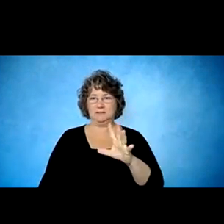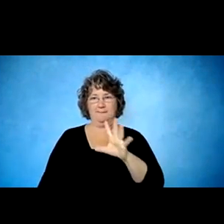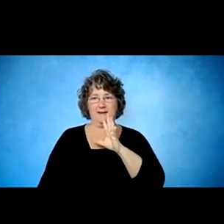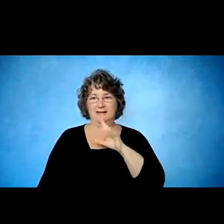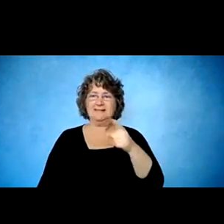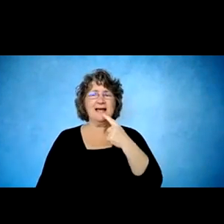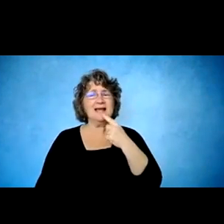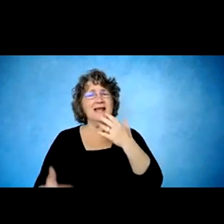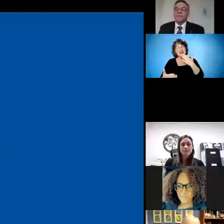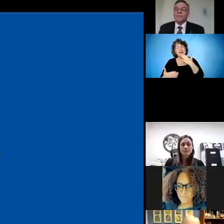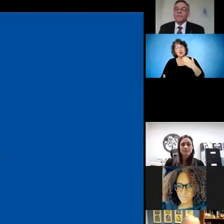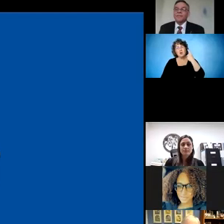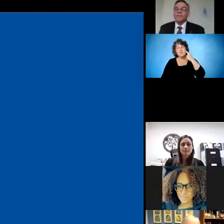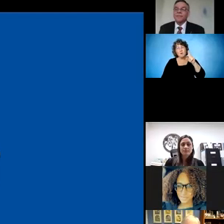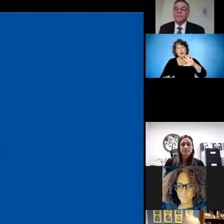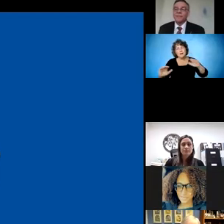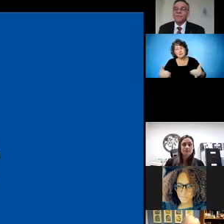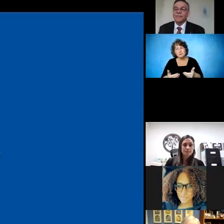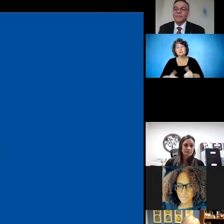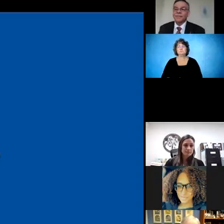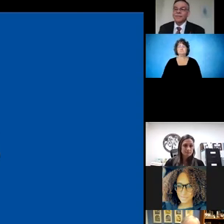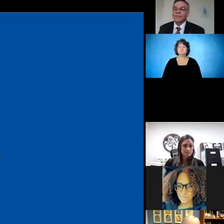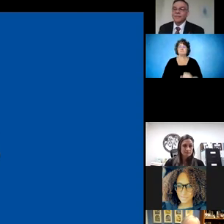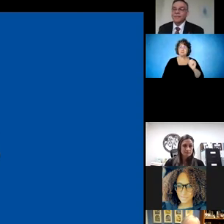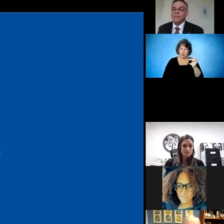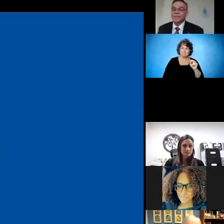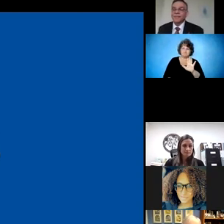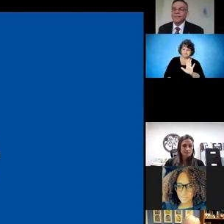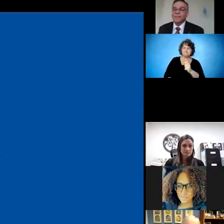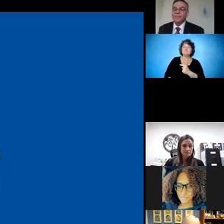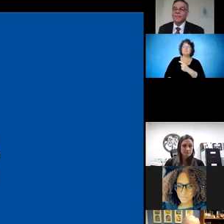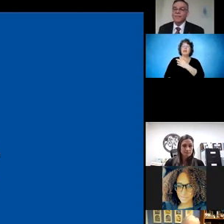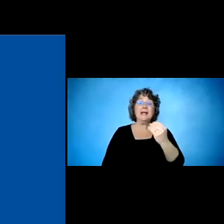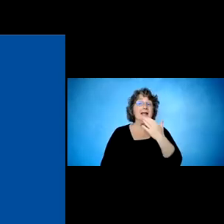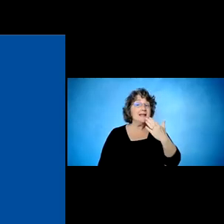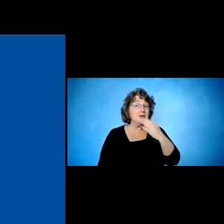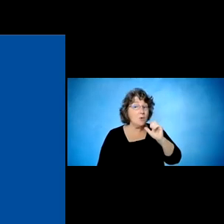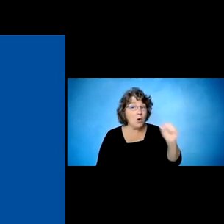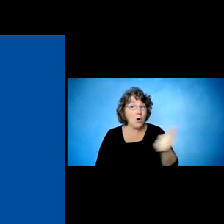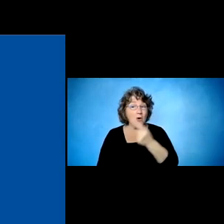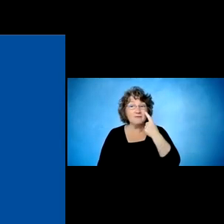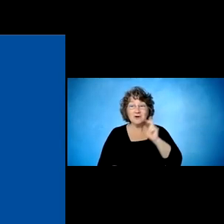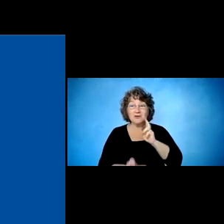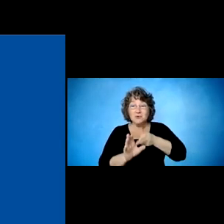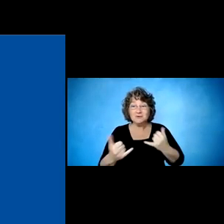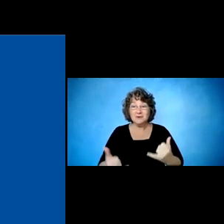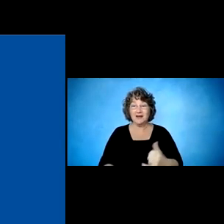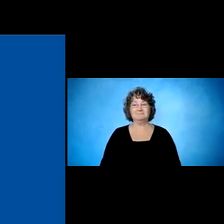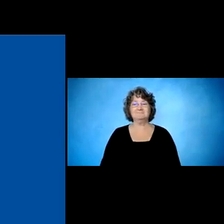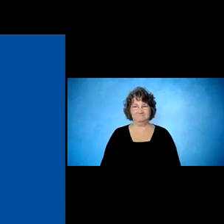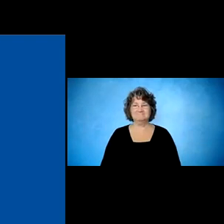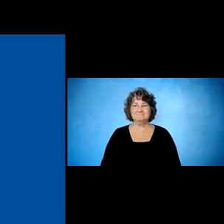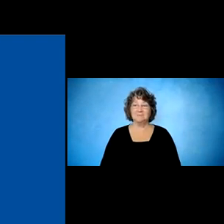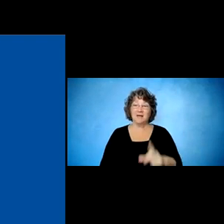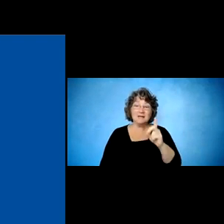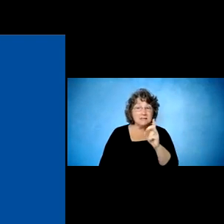introductions, and thank you, everyone, for joining us today. Dr. Kirshblum, would